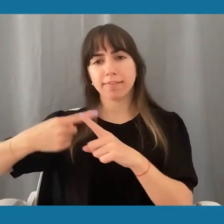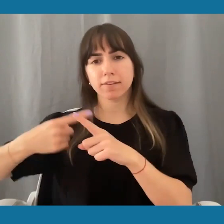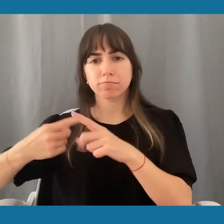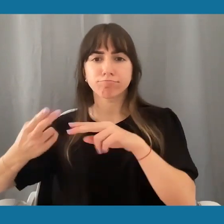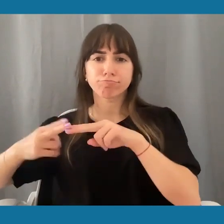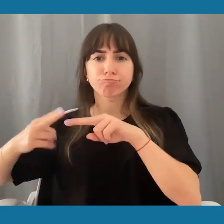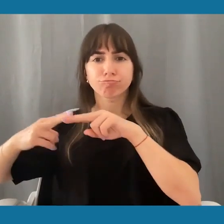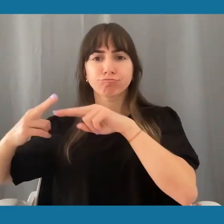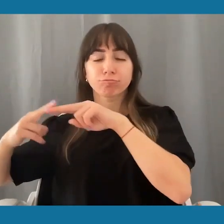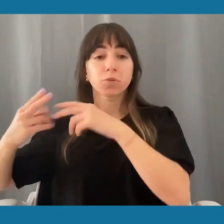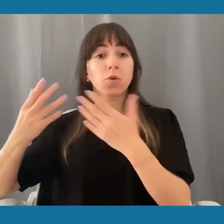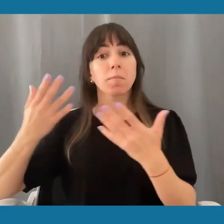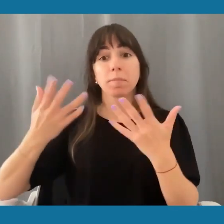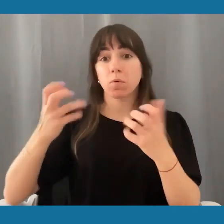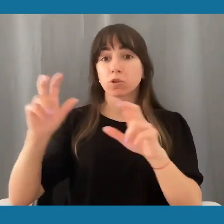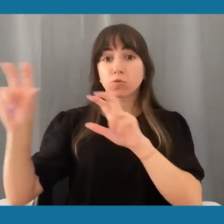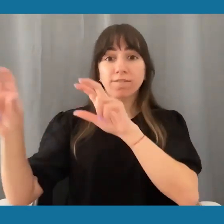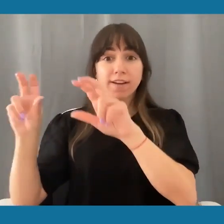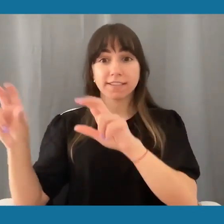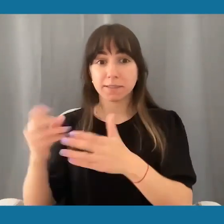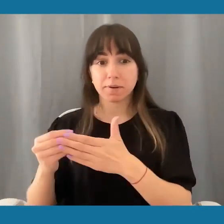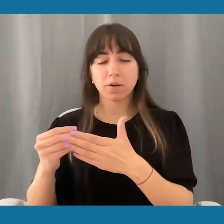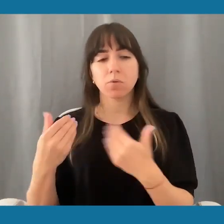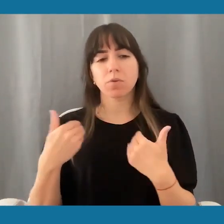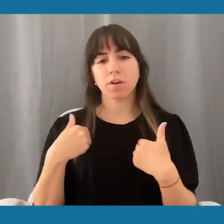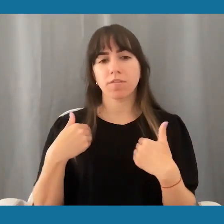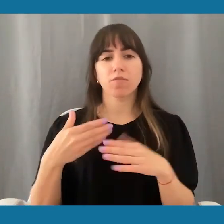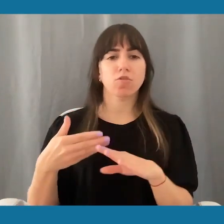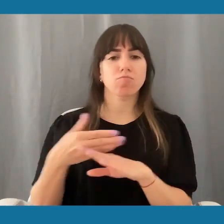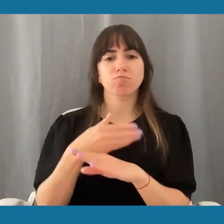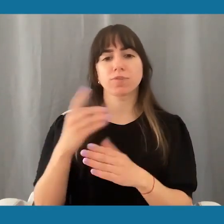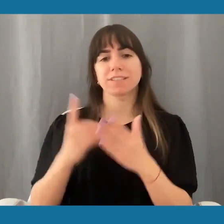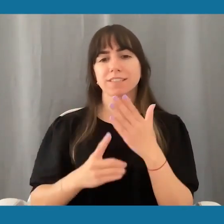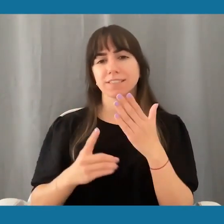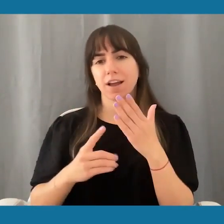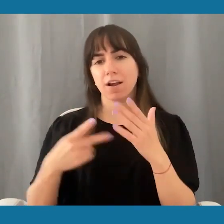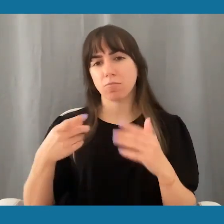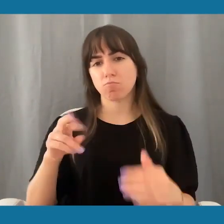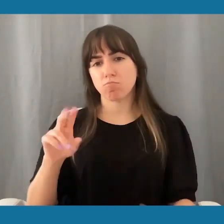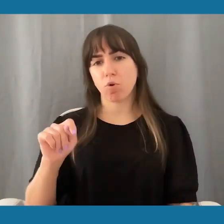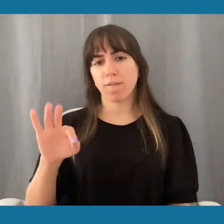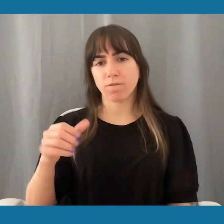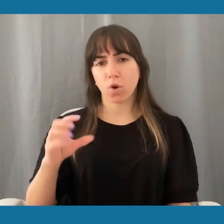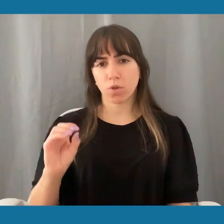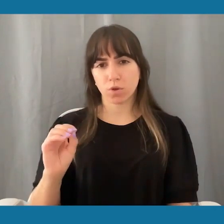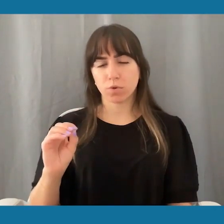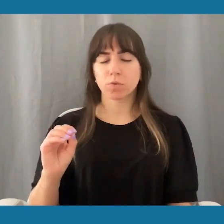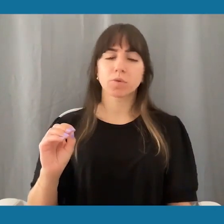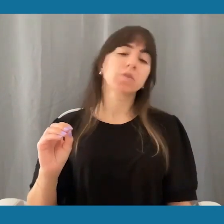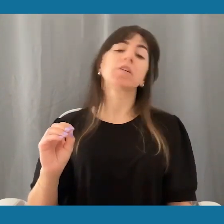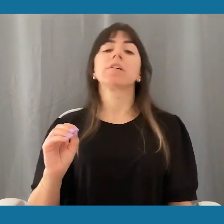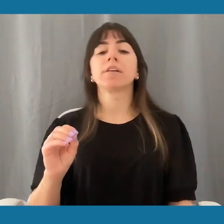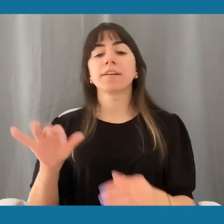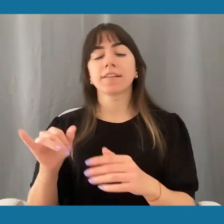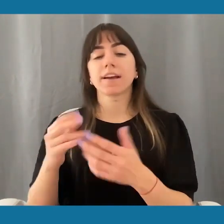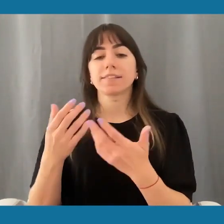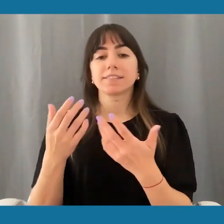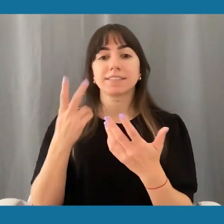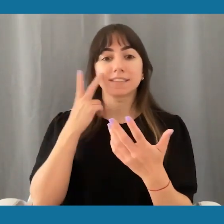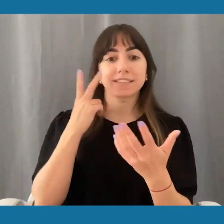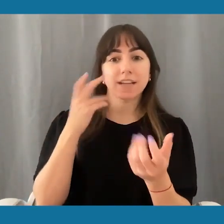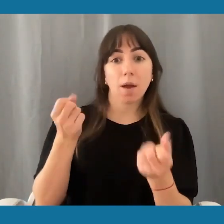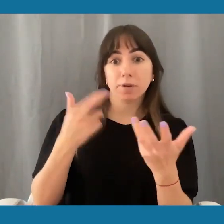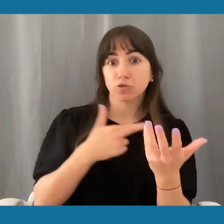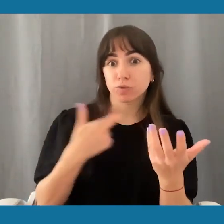based on how risky you want to be in the market. So conservative, moderate, and growth. Or maybe you're